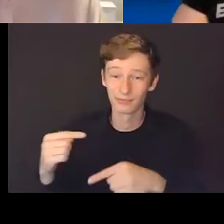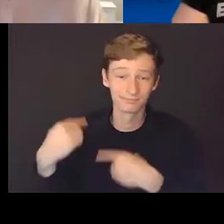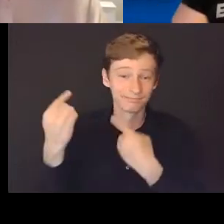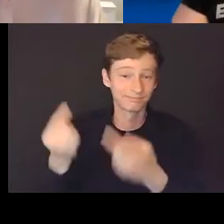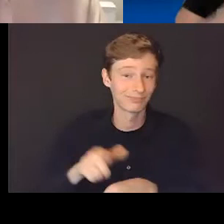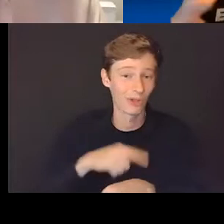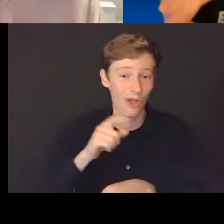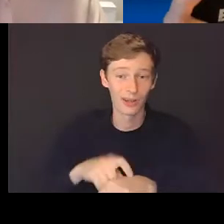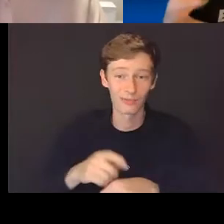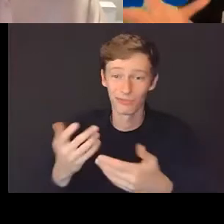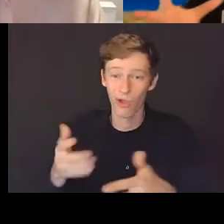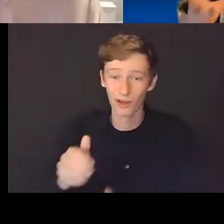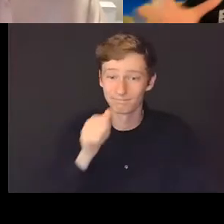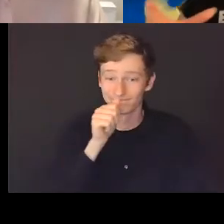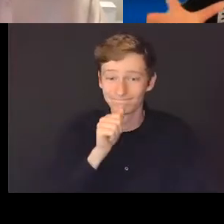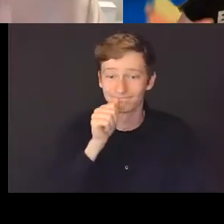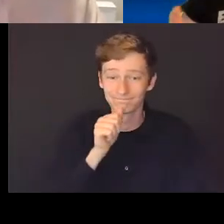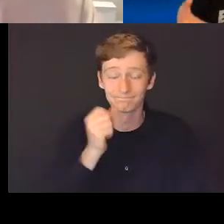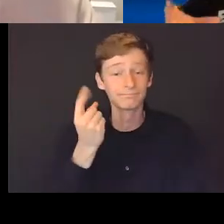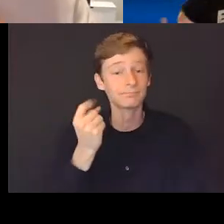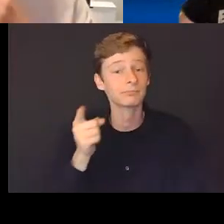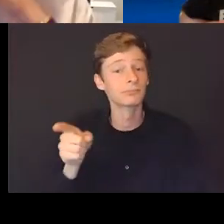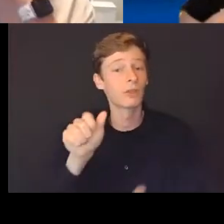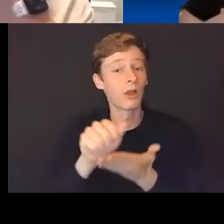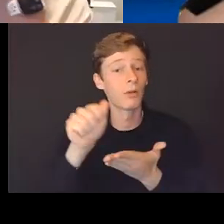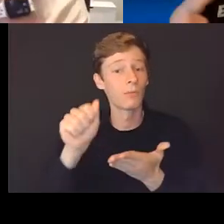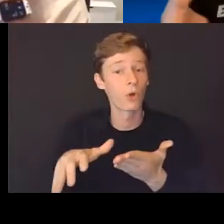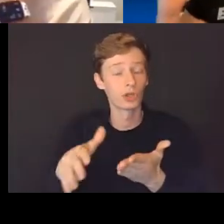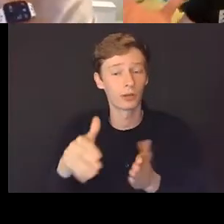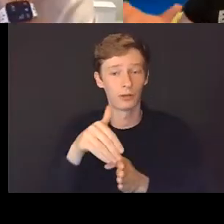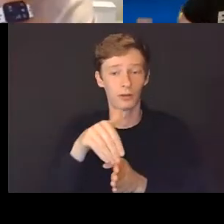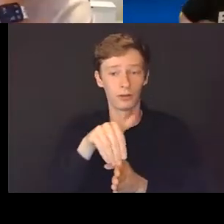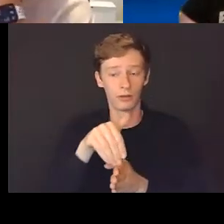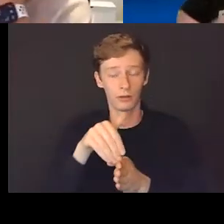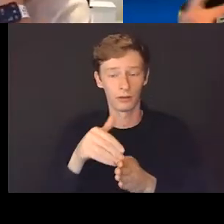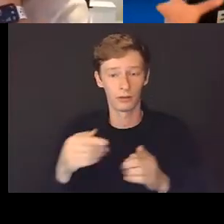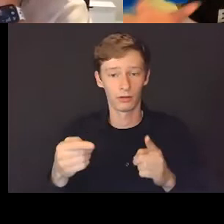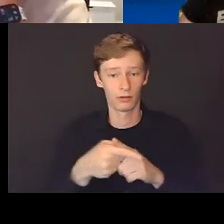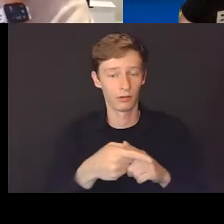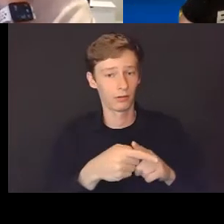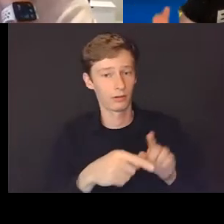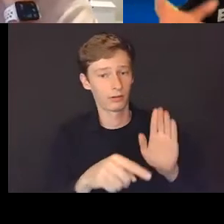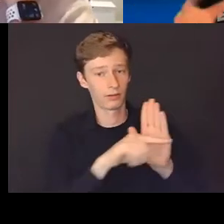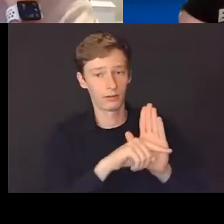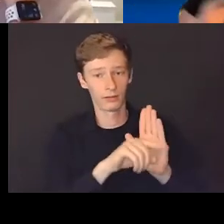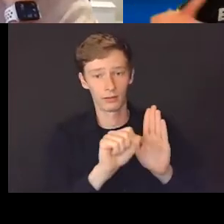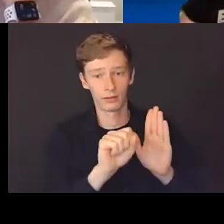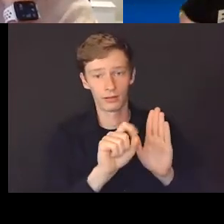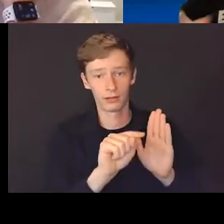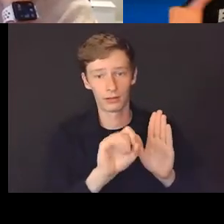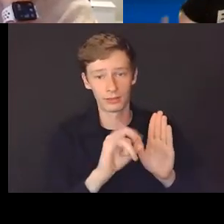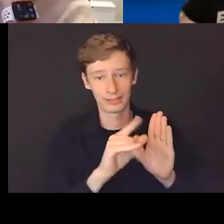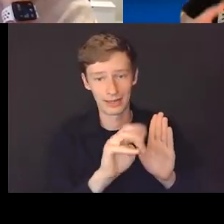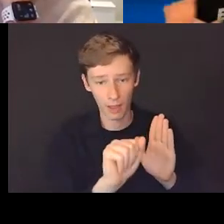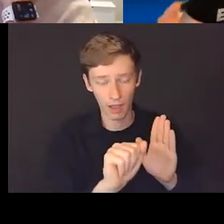support. Abortion sort of exists at this intersection of cultural stigma and these logistical barriers that keep people from